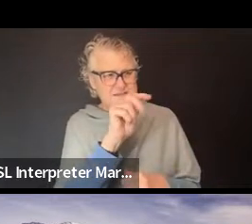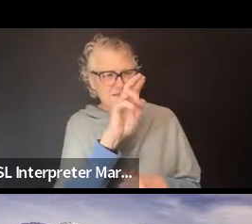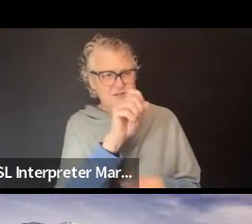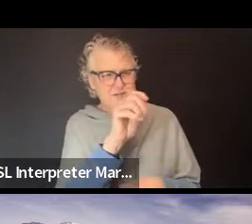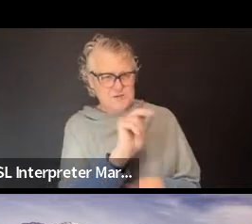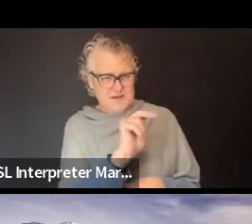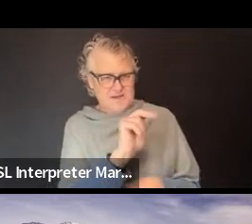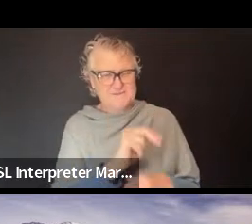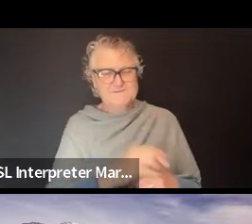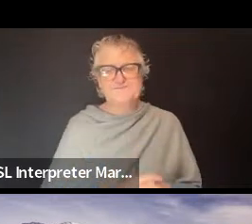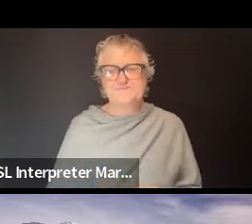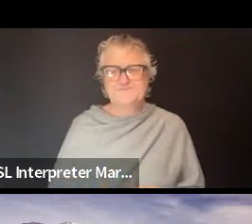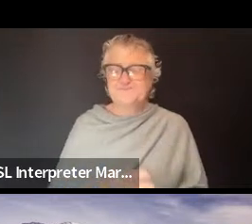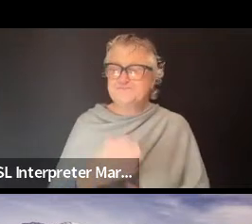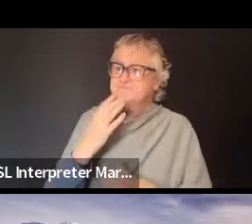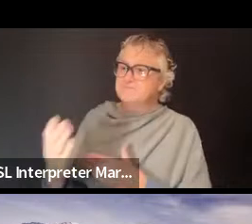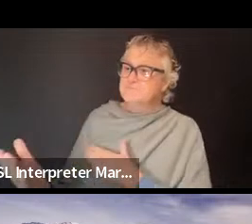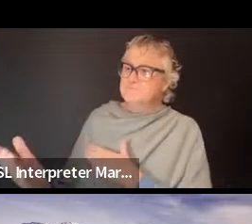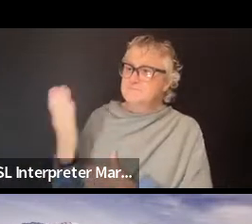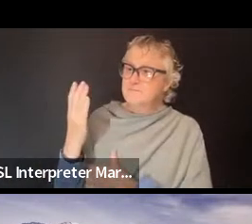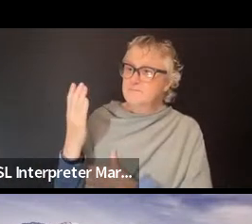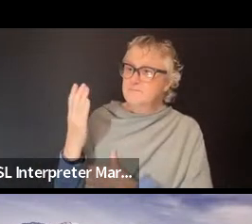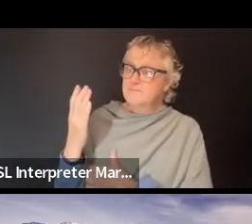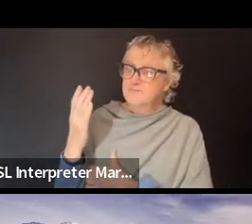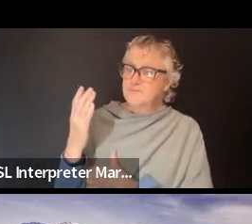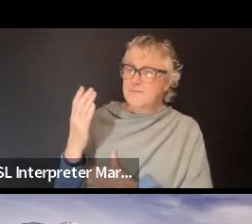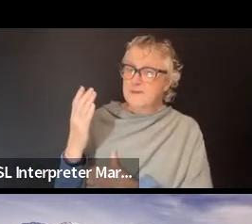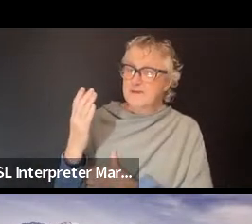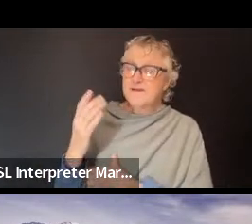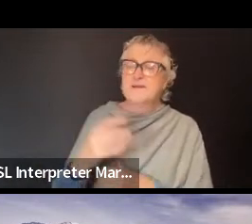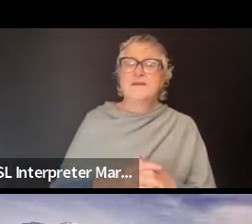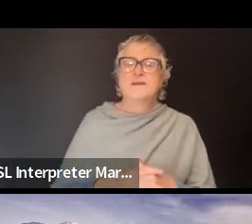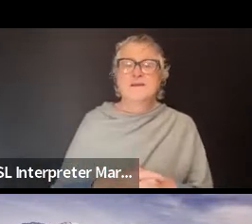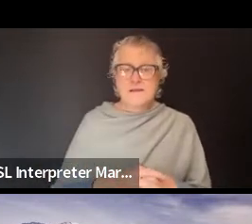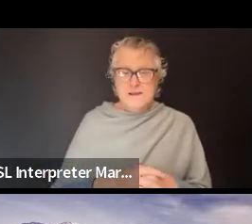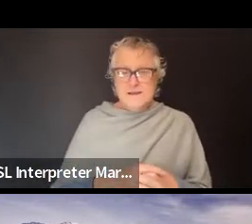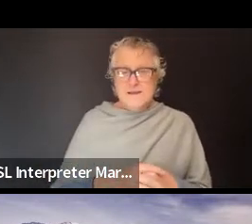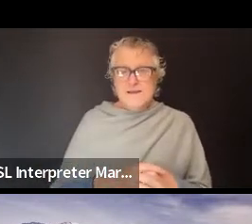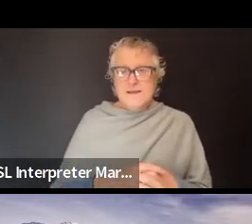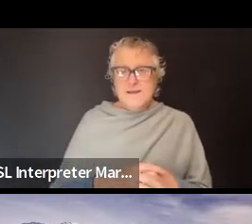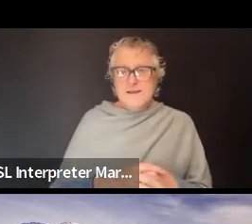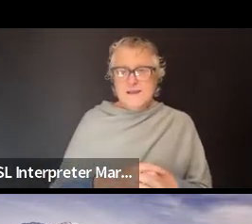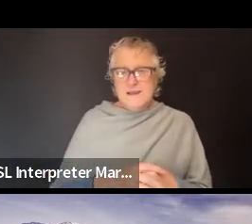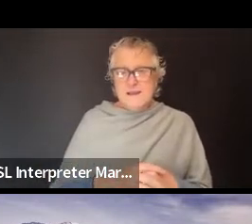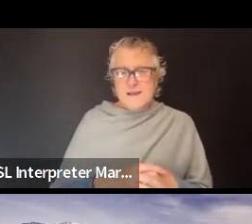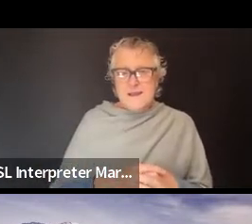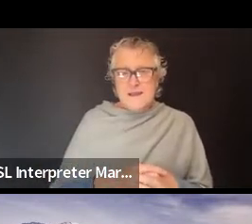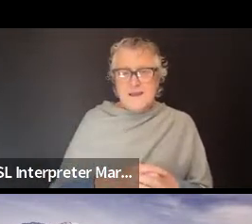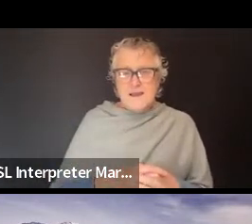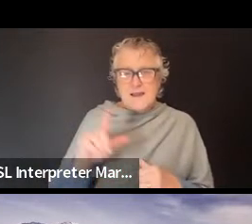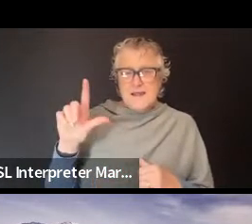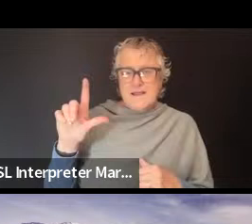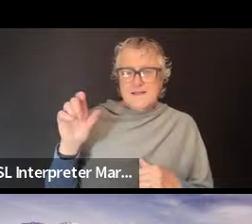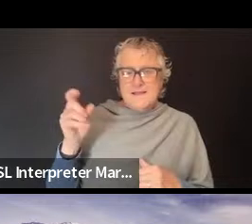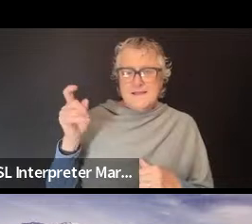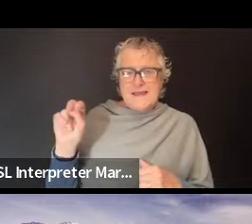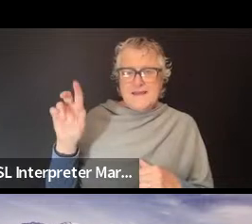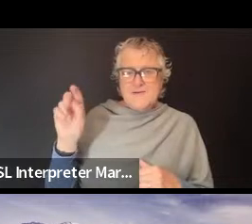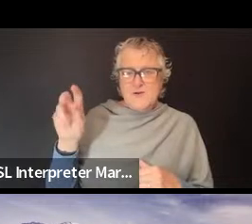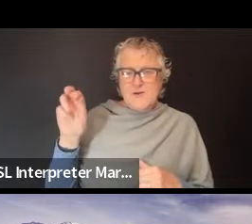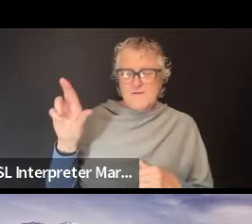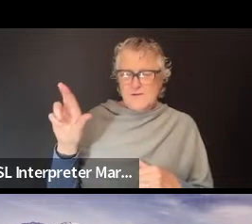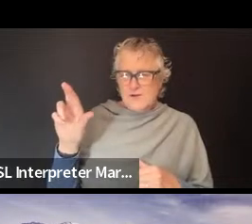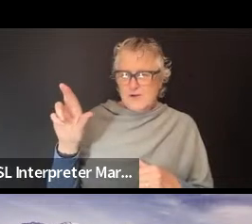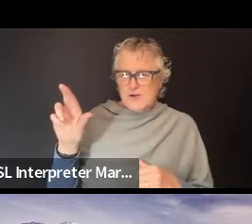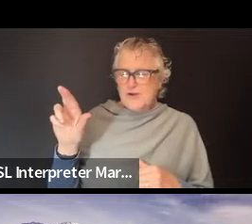Good morning, I'm Leanne Carver, CEO of CTRAN, and as no updates for CTRAN side, and as the mayor